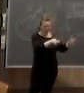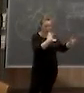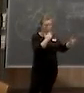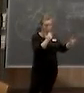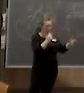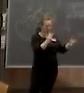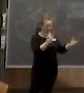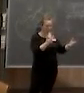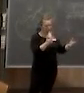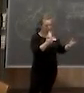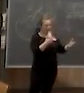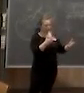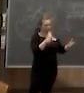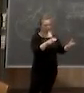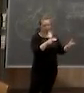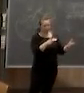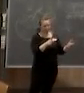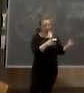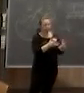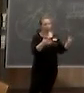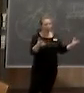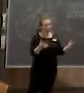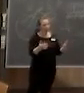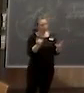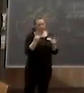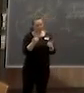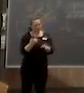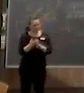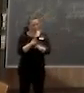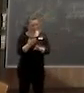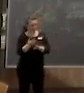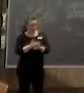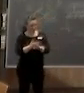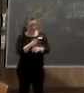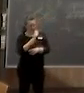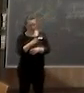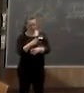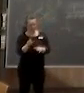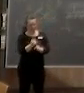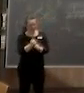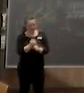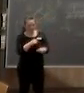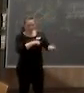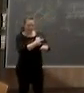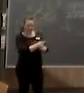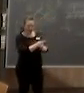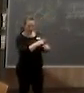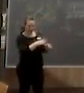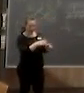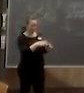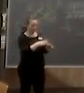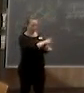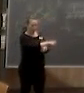train your employees to tackle that customer segment. Is there a tension in the new customer segment between these two? I think the